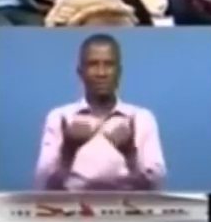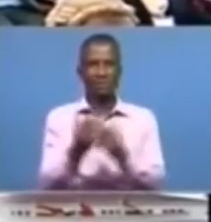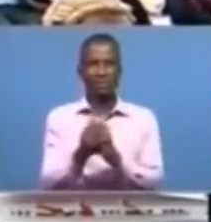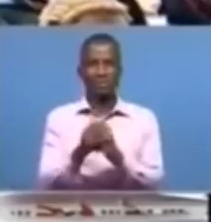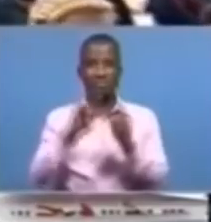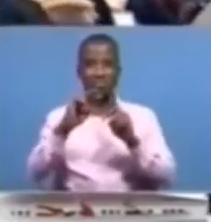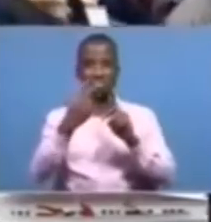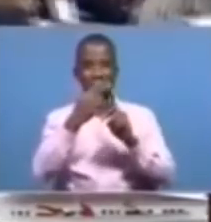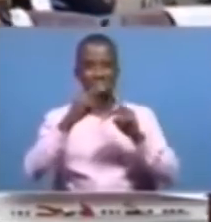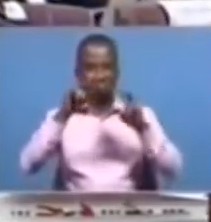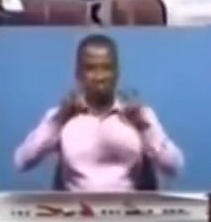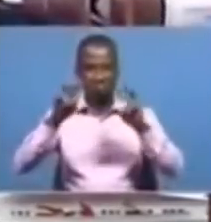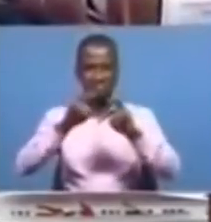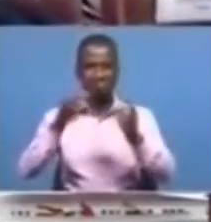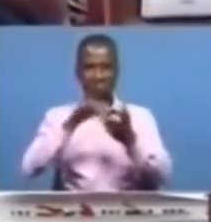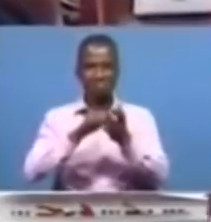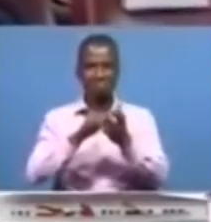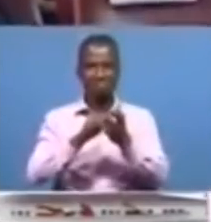review.